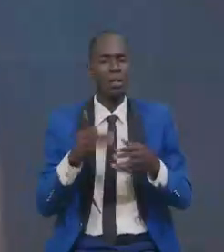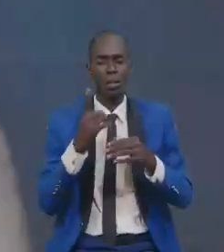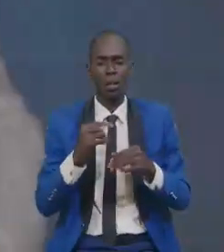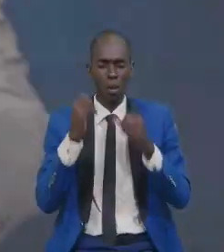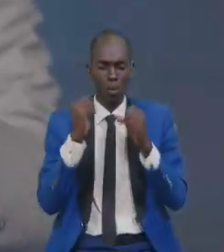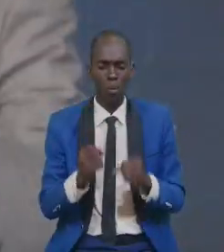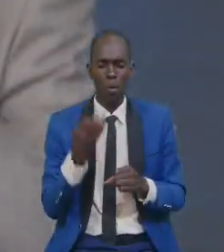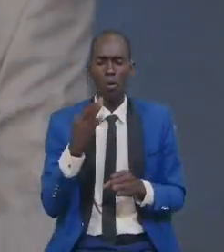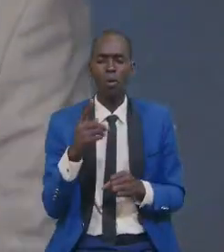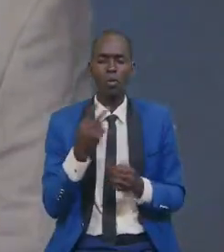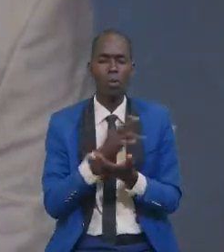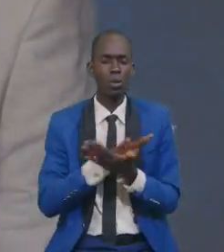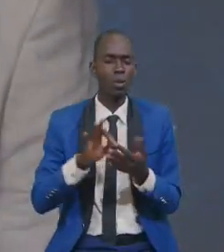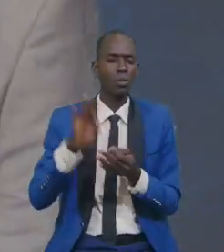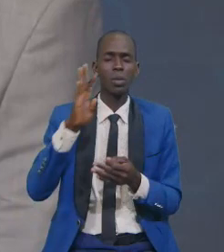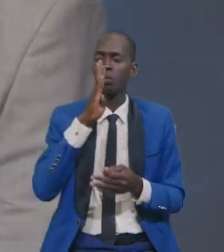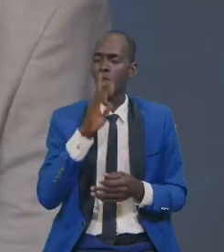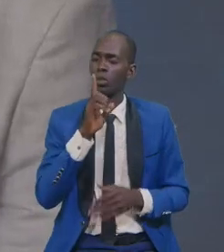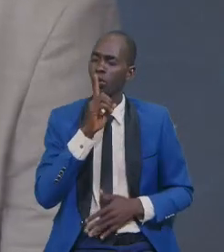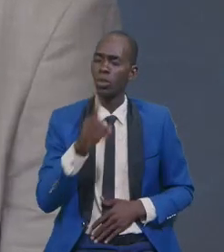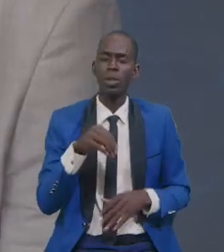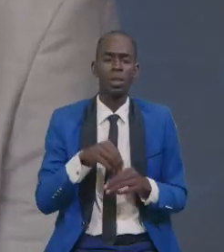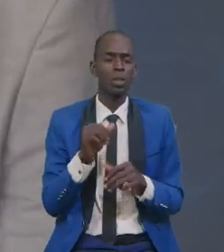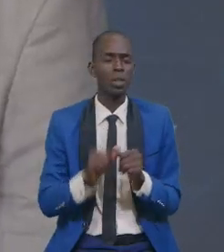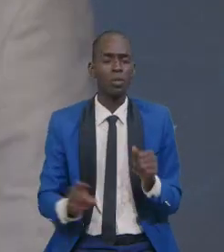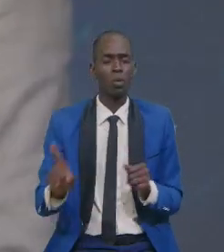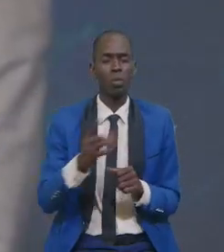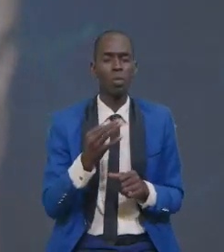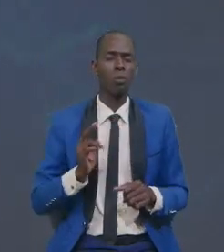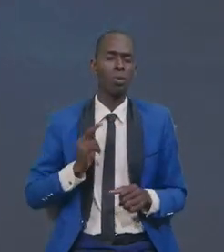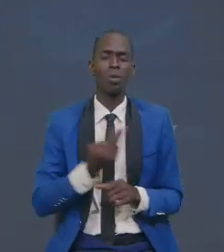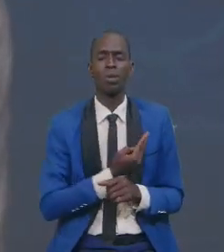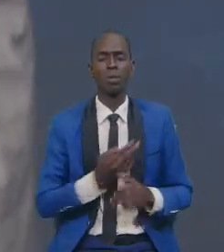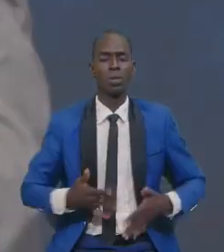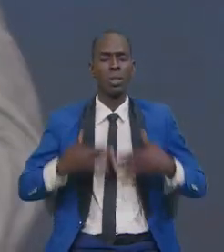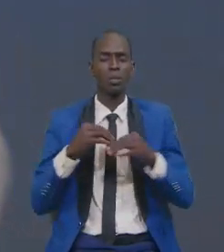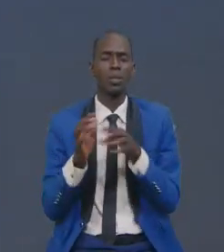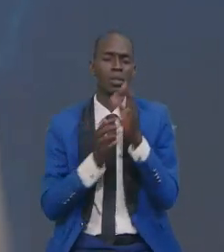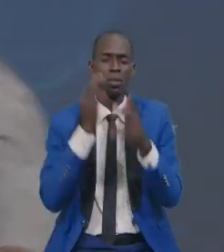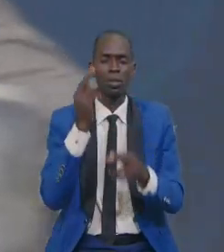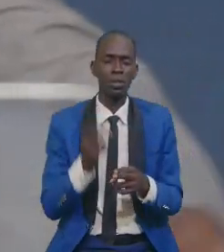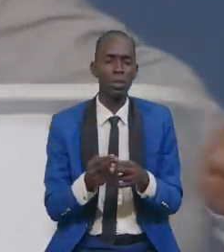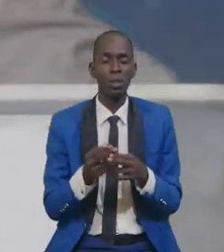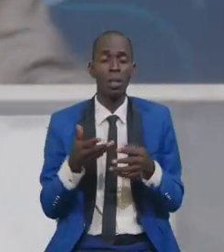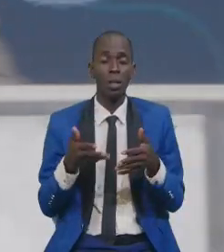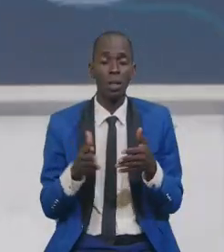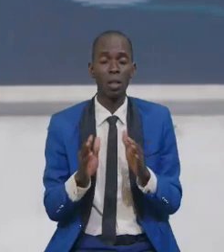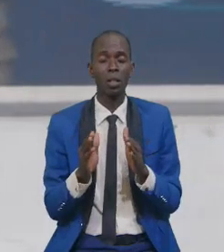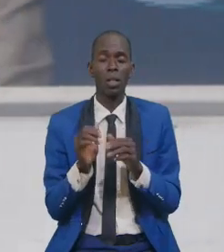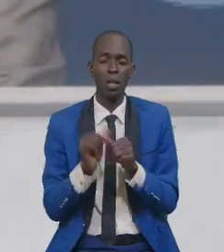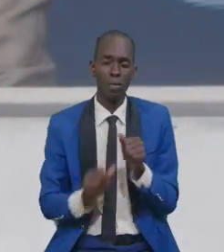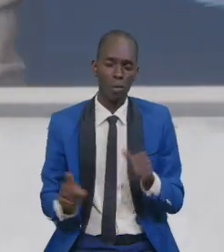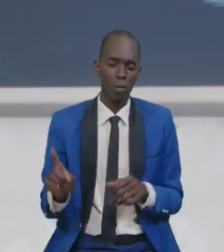Holy Ghost be real in every one of our lives in Jesus' name. Let